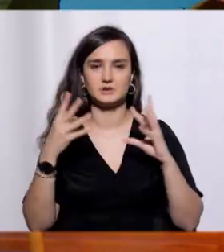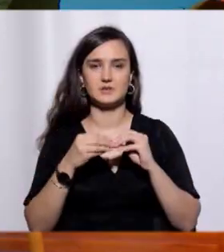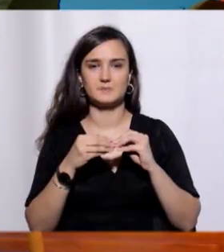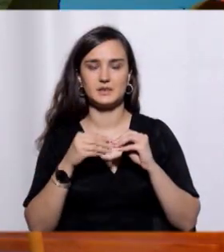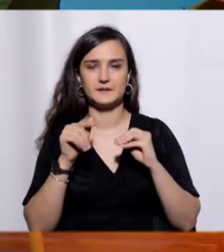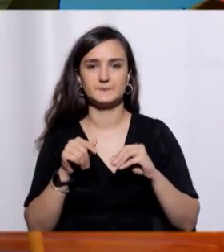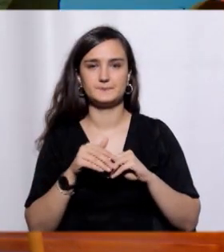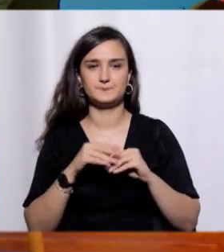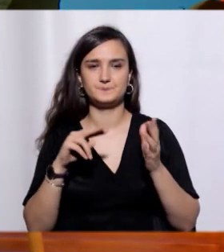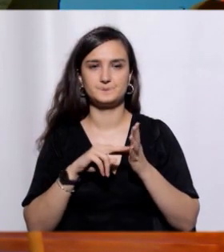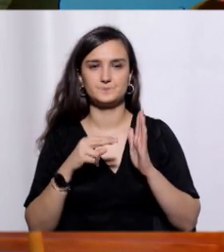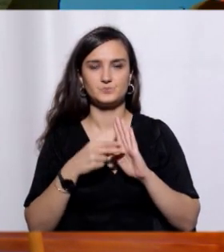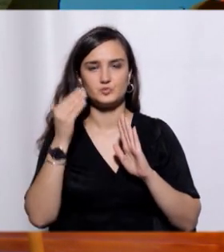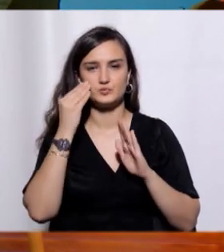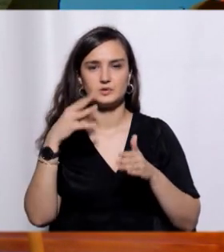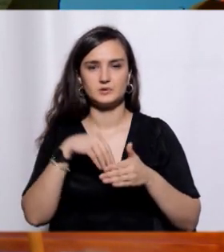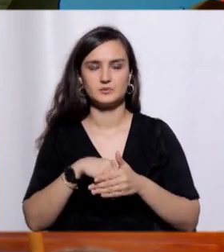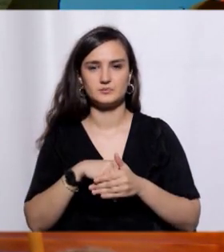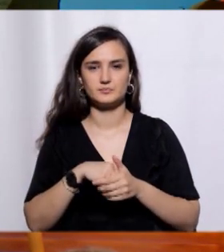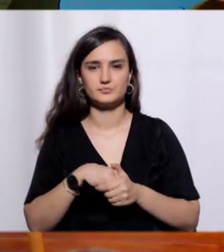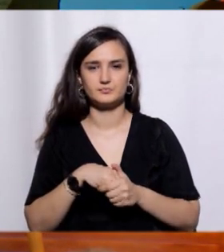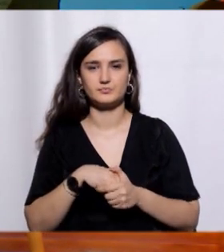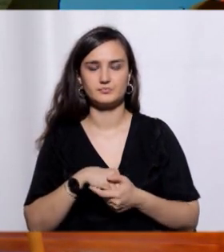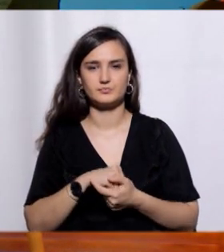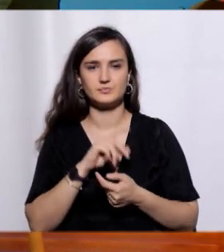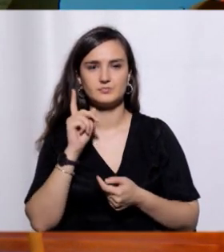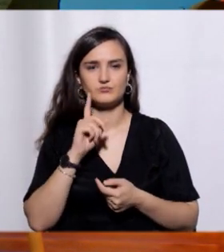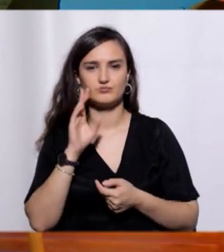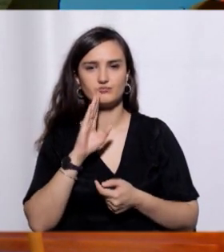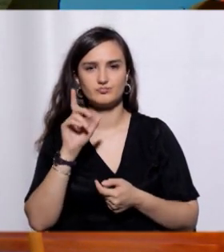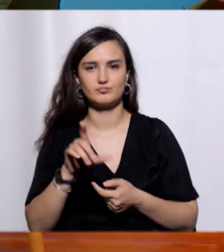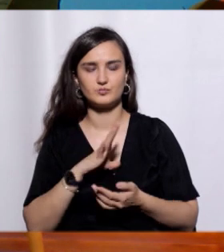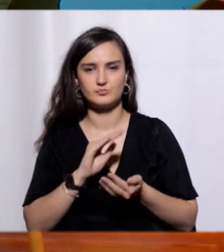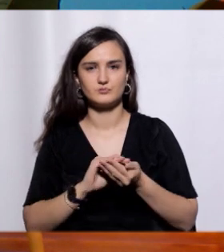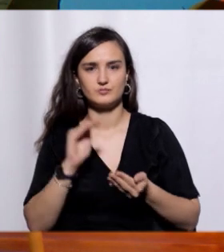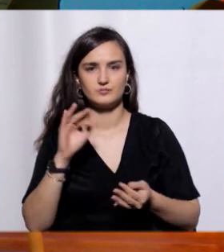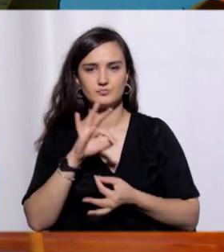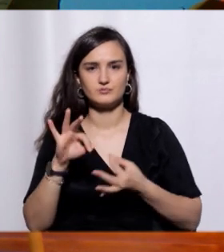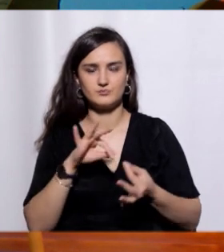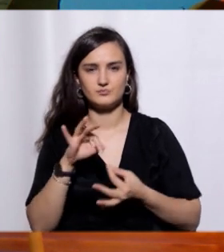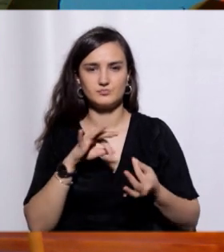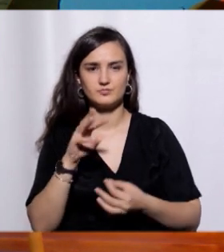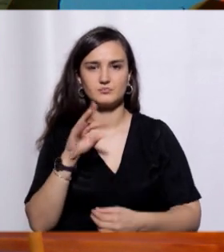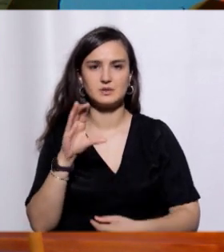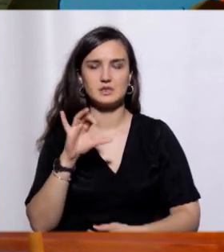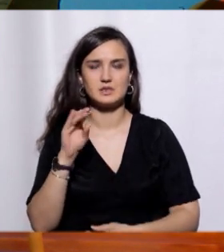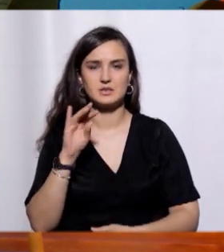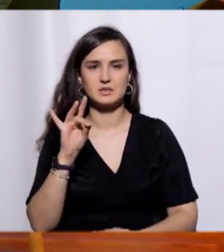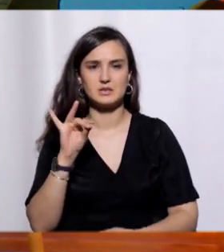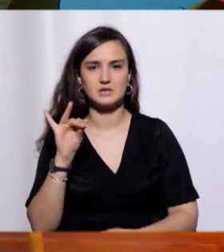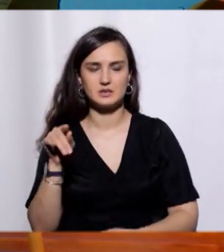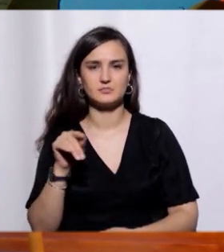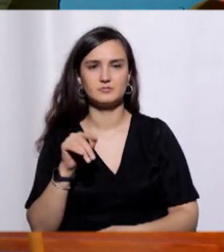of Jane Eyre, the book. It's about a young orphan who was raised by Mrs. Reed,